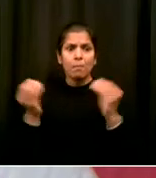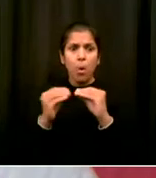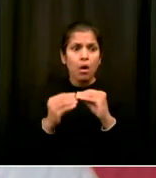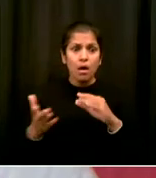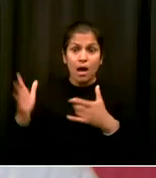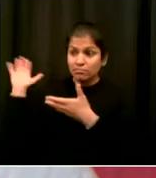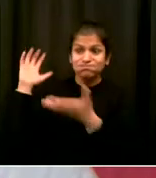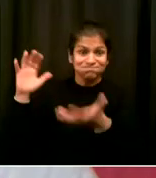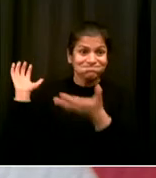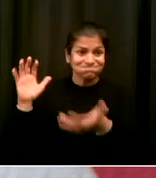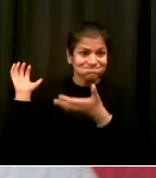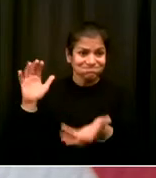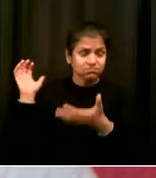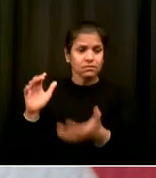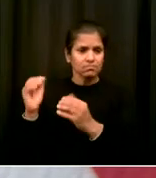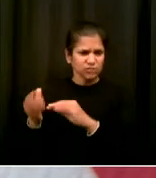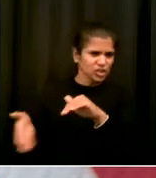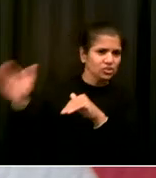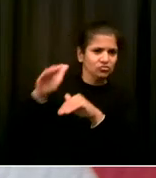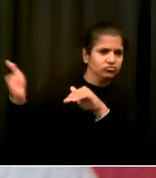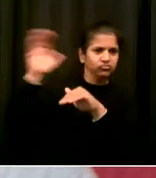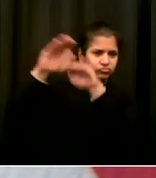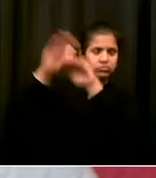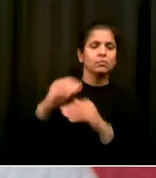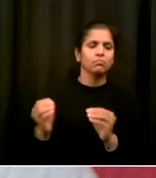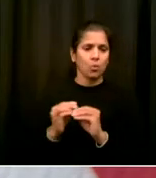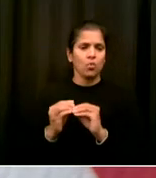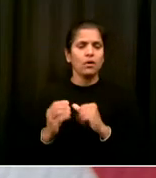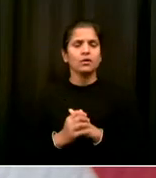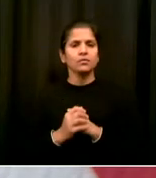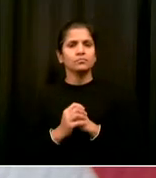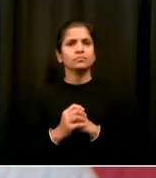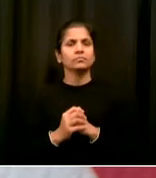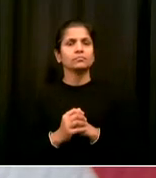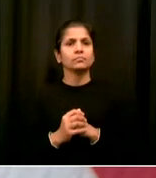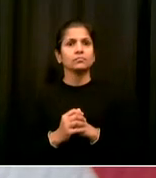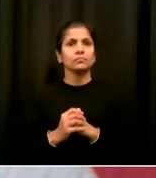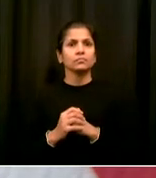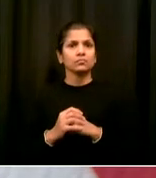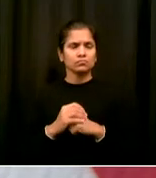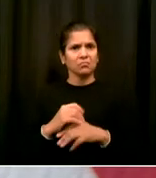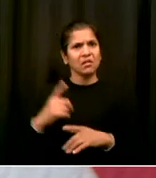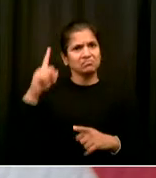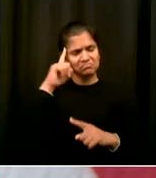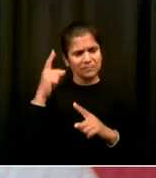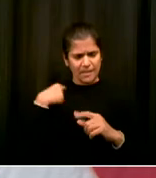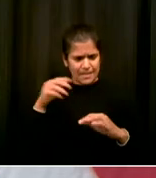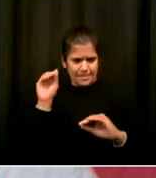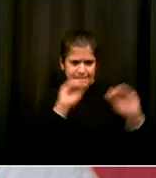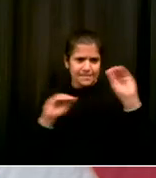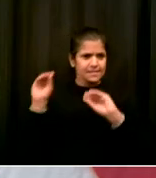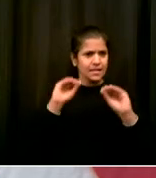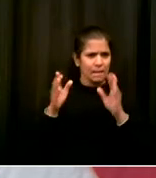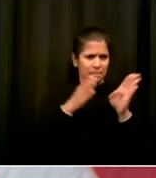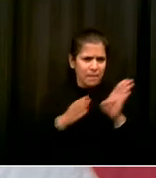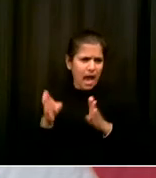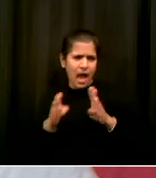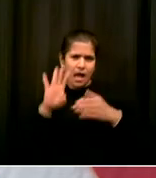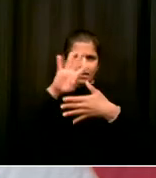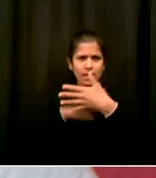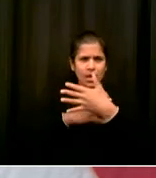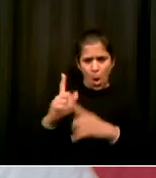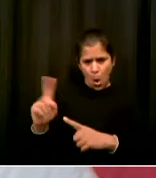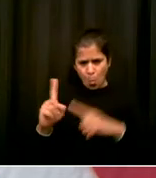ensure access in our priority neighborhoods for the places and the people who have been hardest hit by this